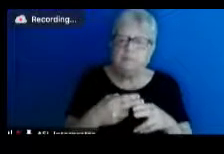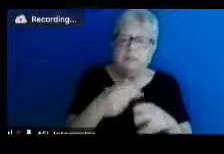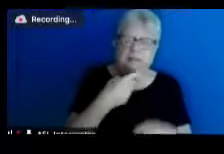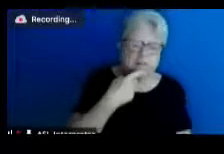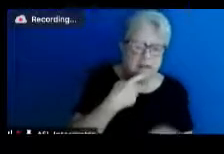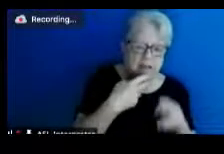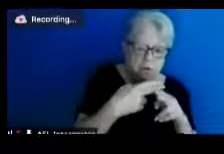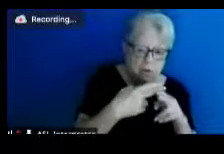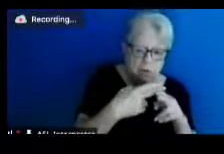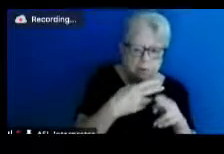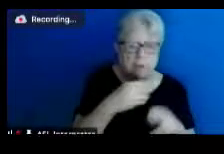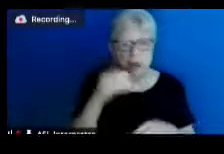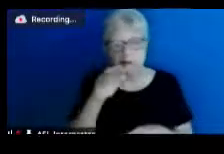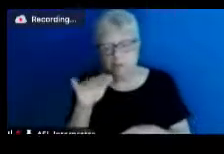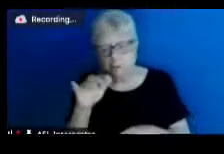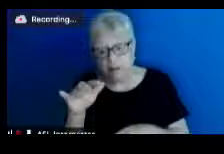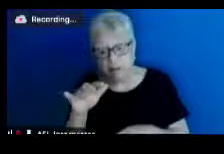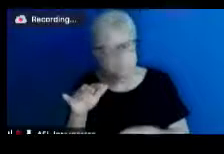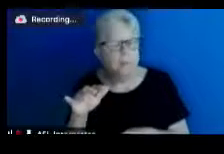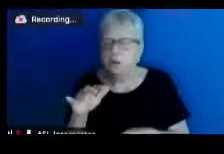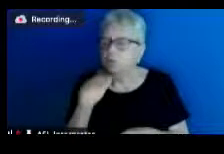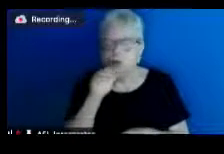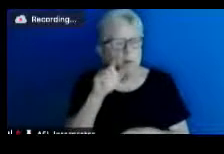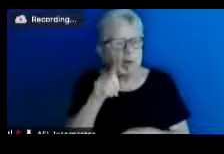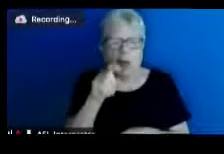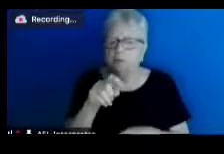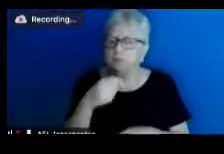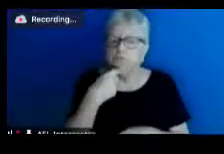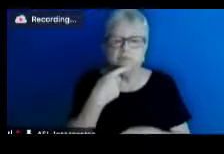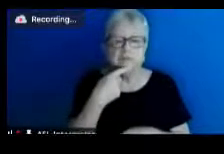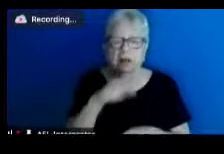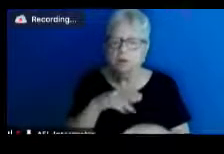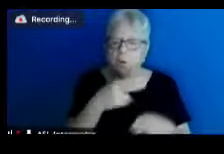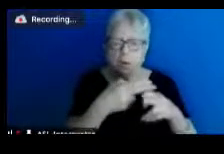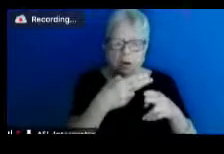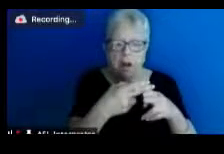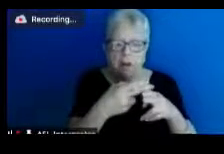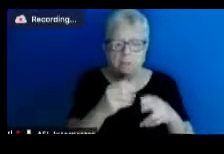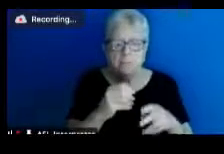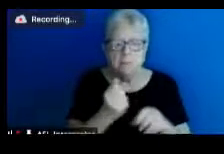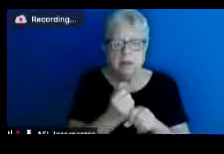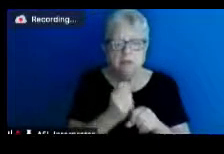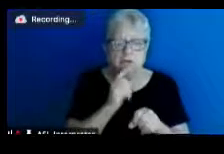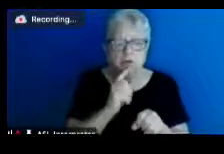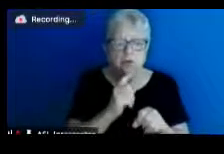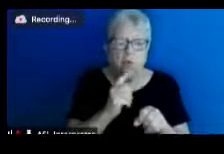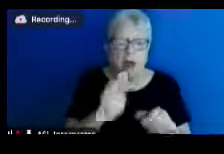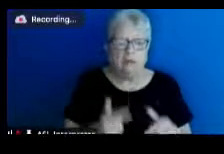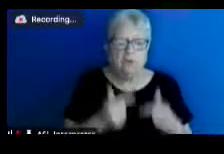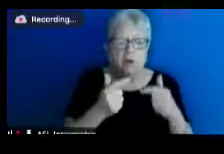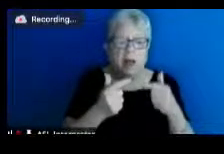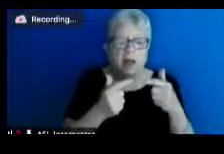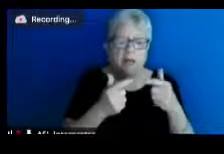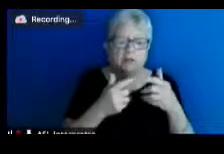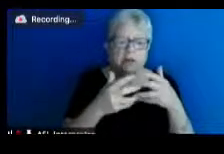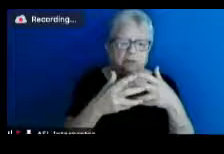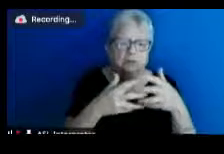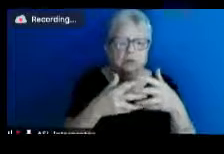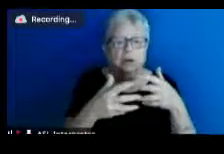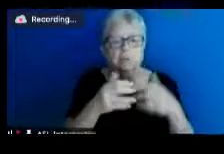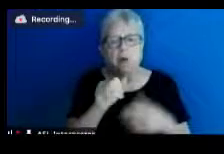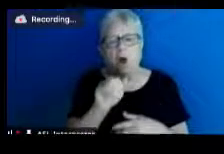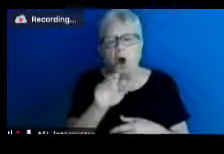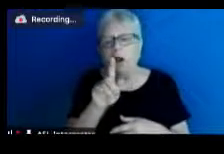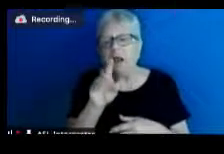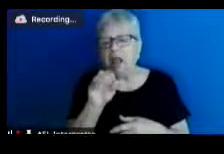name to give public comment. Please make sure to mute your computer or live stream audio to prevent any feedback or distortion during your call. Once